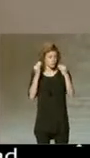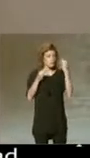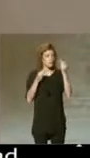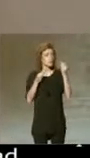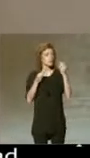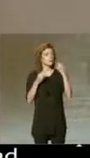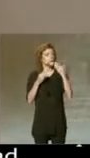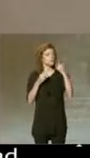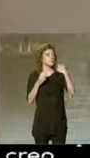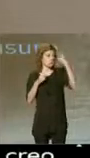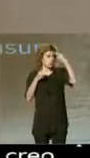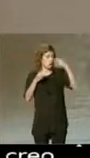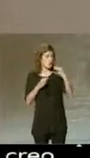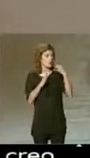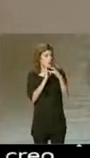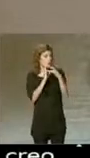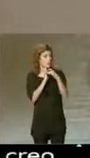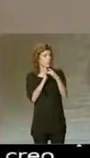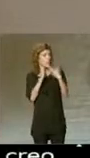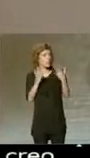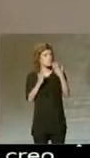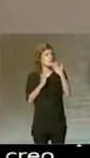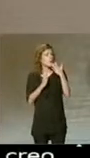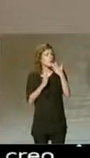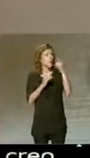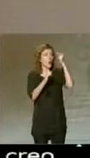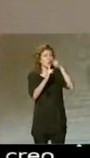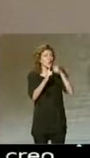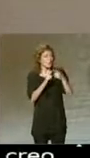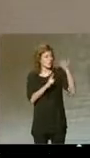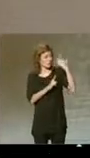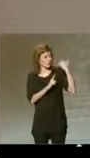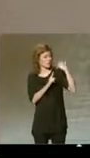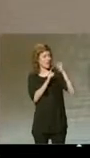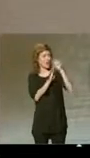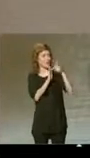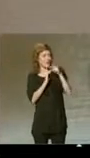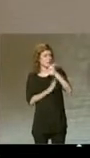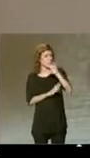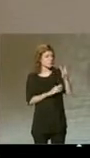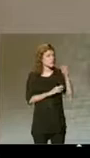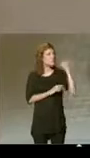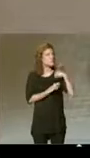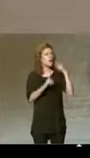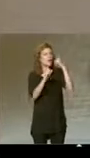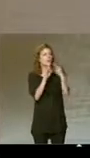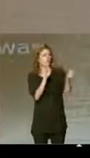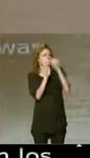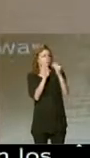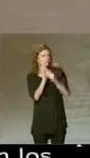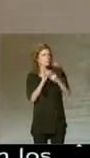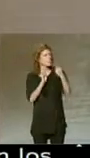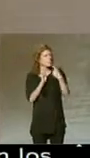think that mobile technologies are a clear-cut example. There was a law in the in the USA